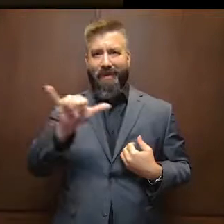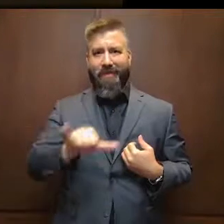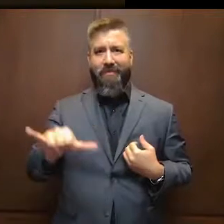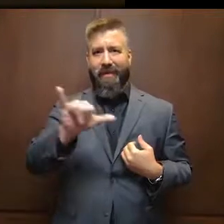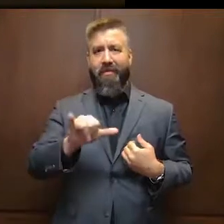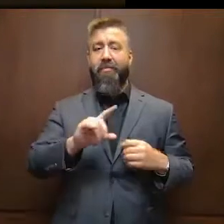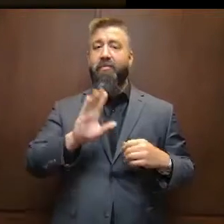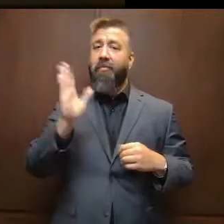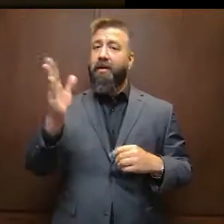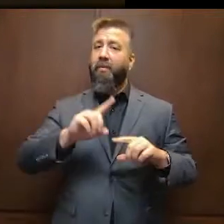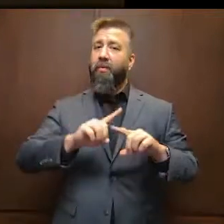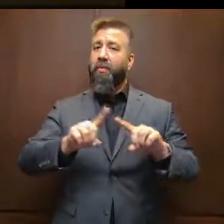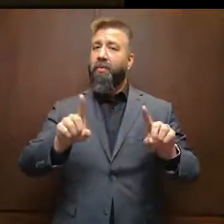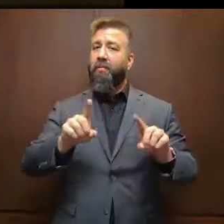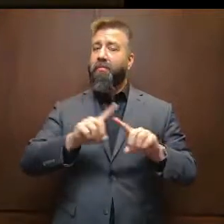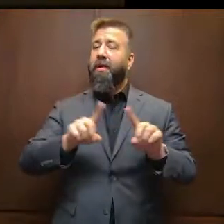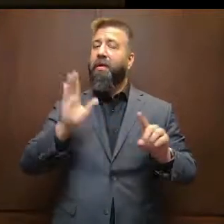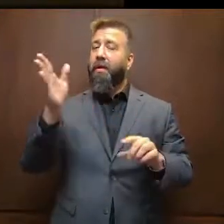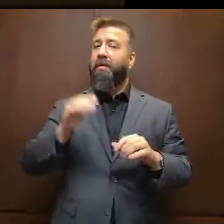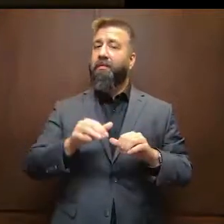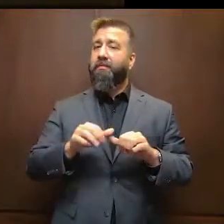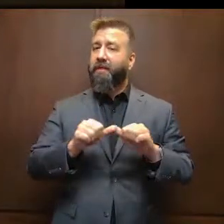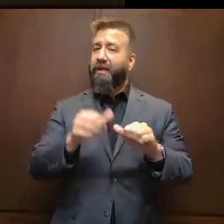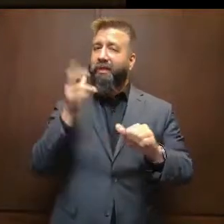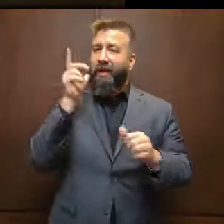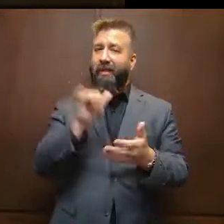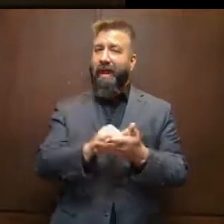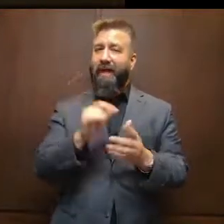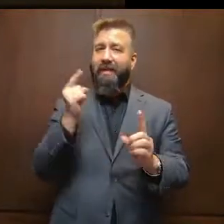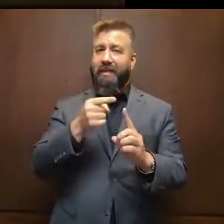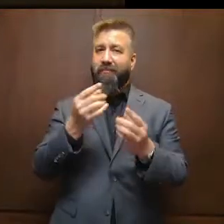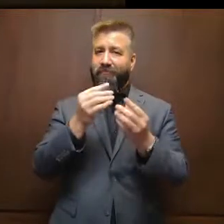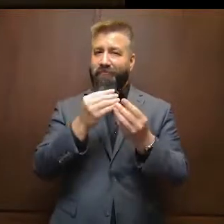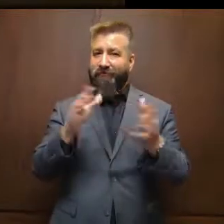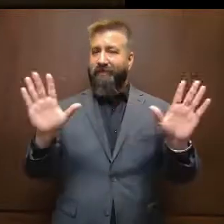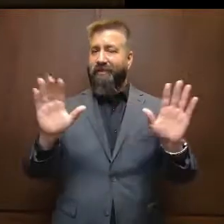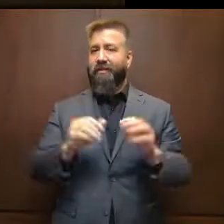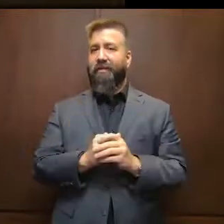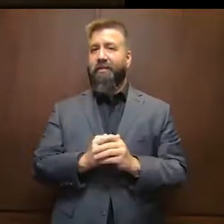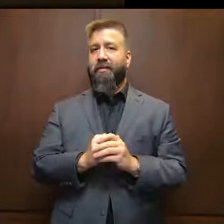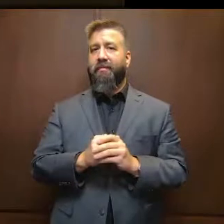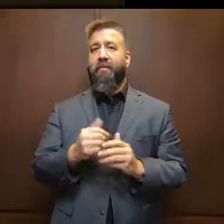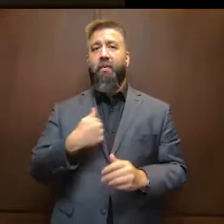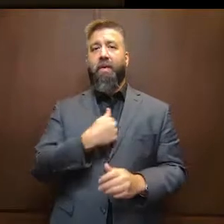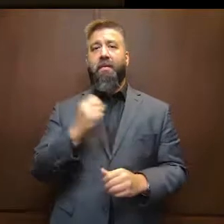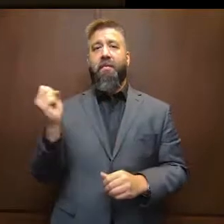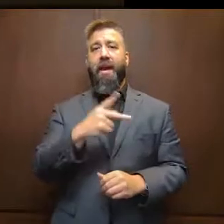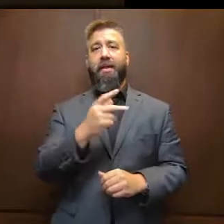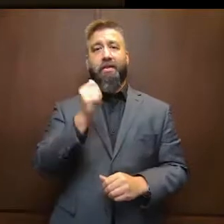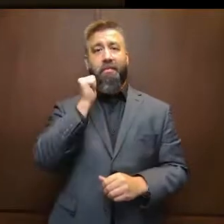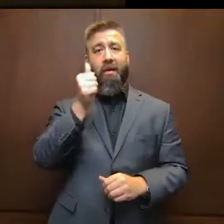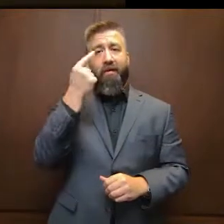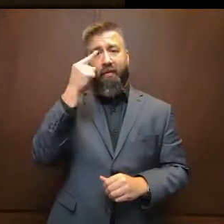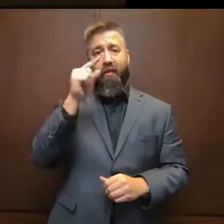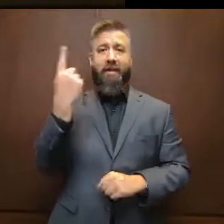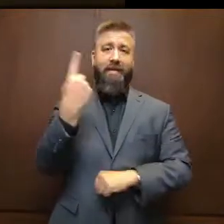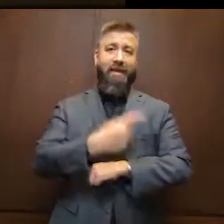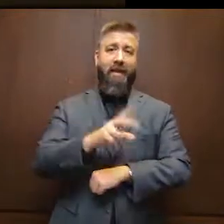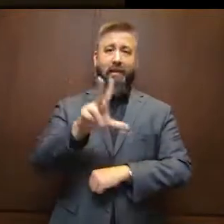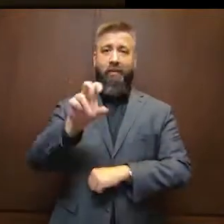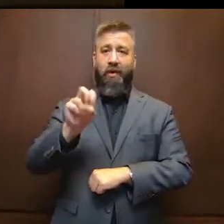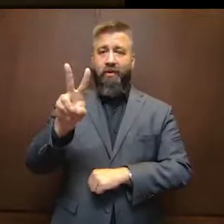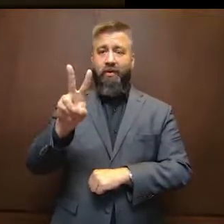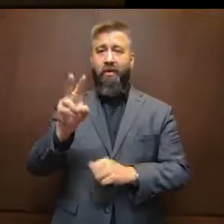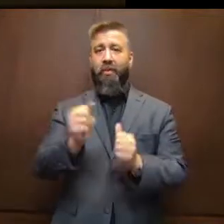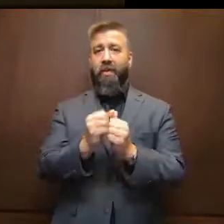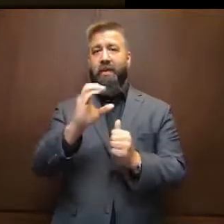continue to hear it until we get behind this thing here, and we will. We'll be back tomorrow for day 302. We'll be back with